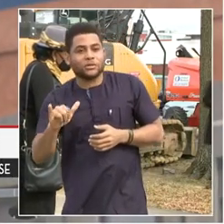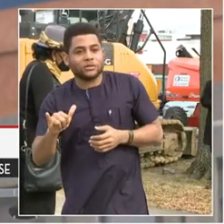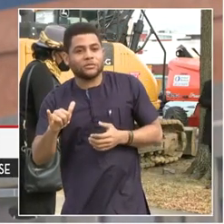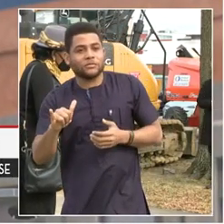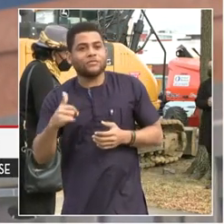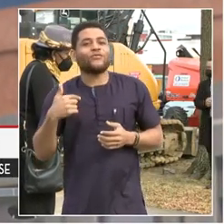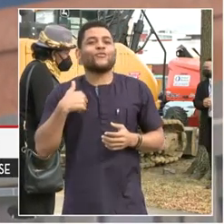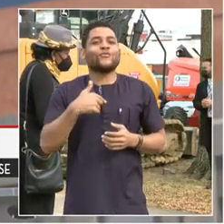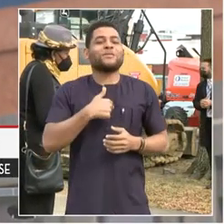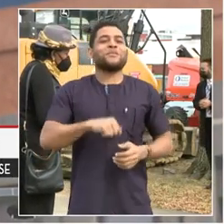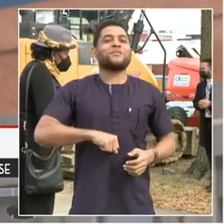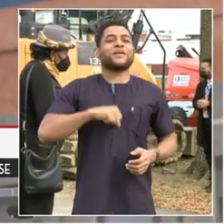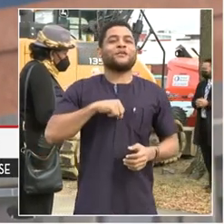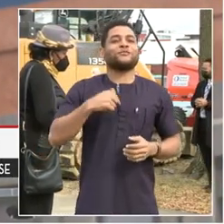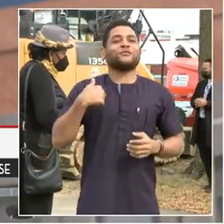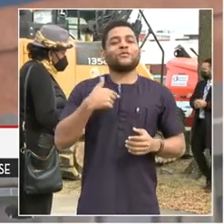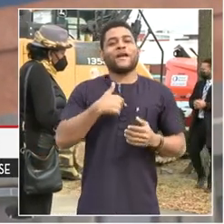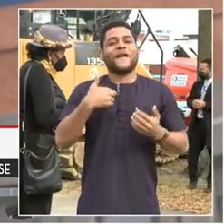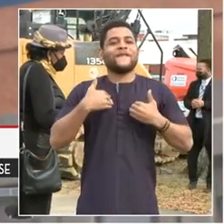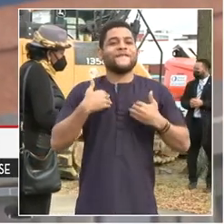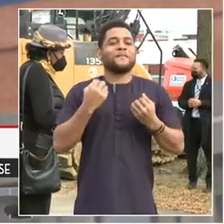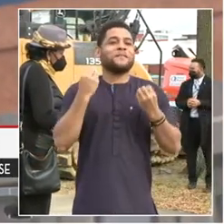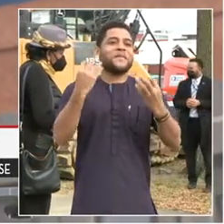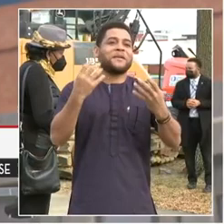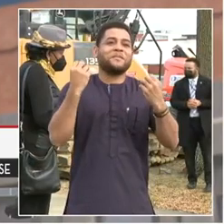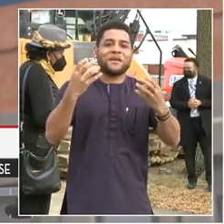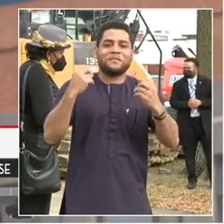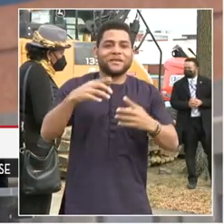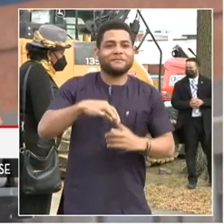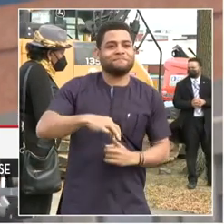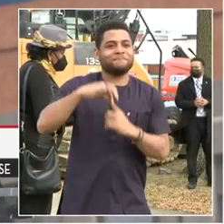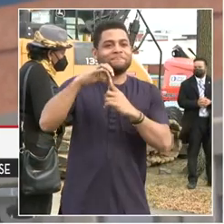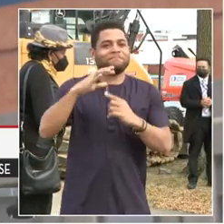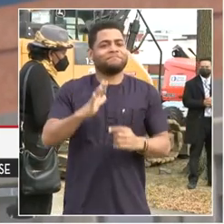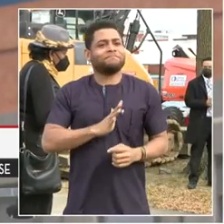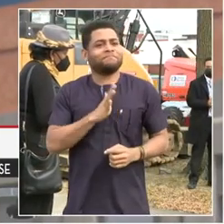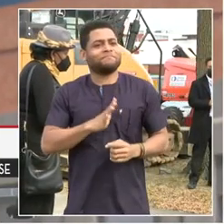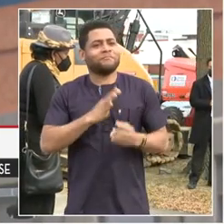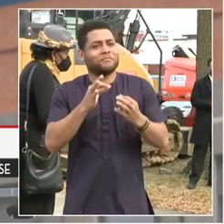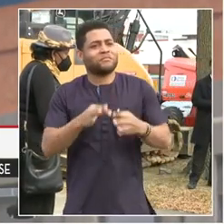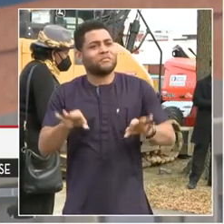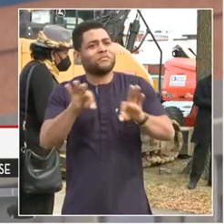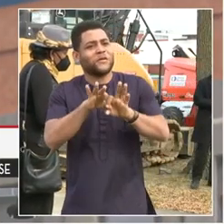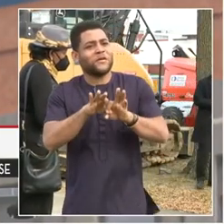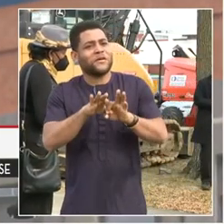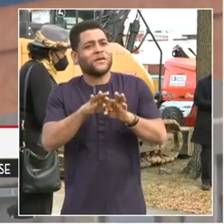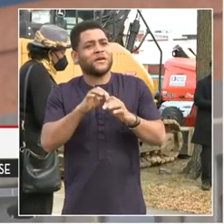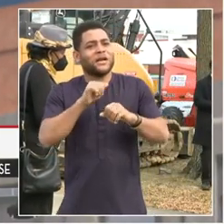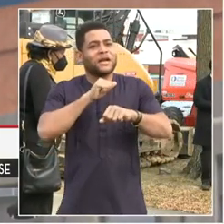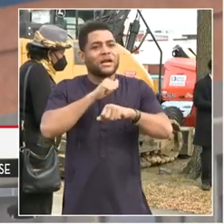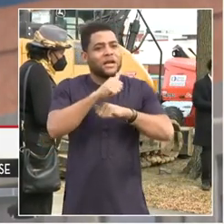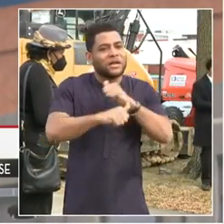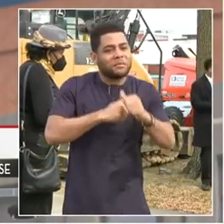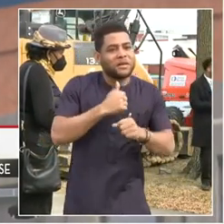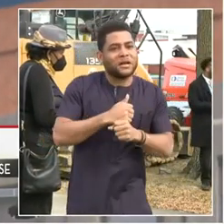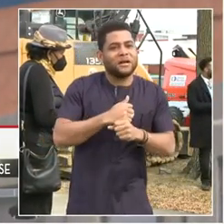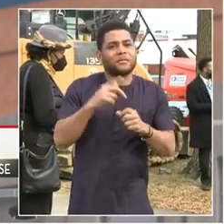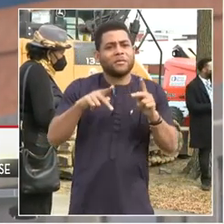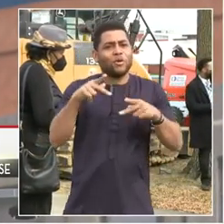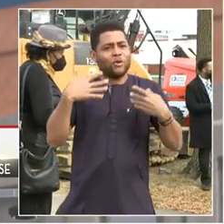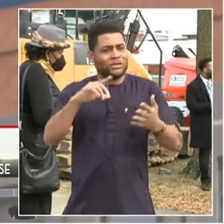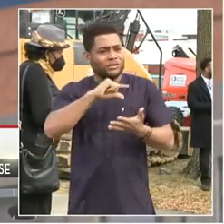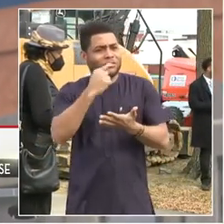many distinguished alumni, but none more important in connection with this project than what you have